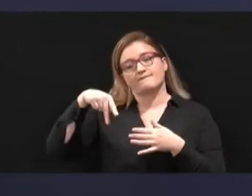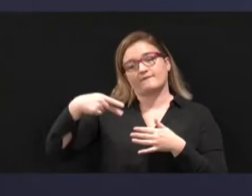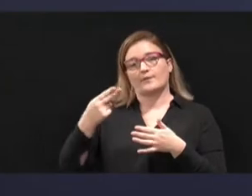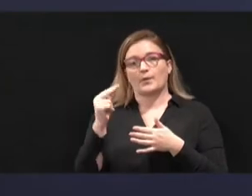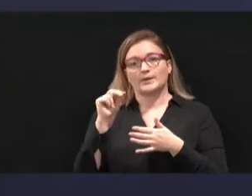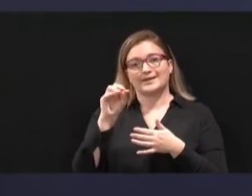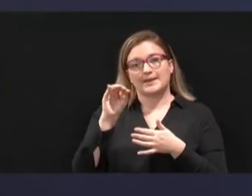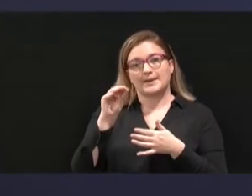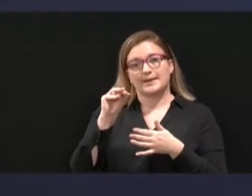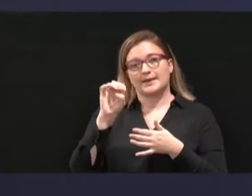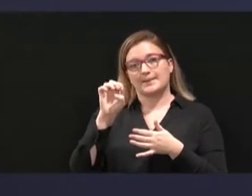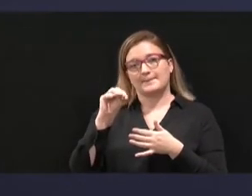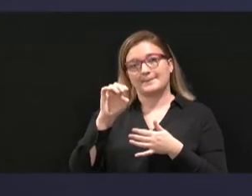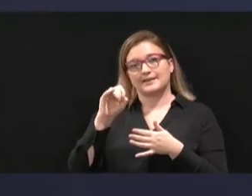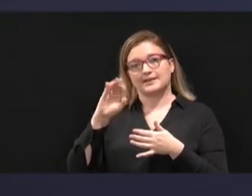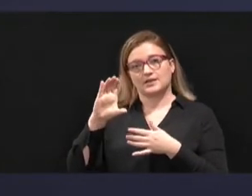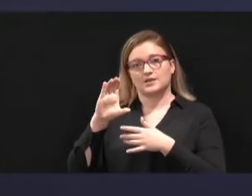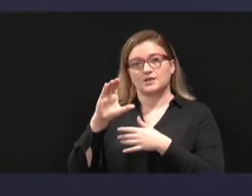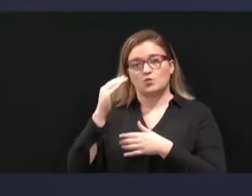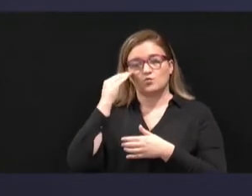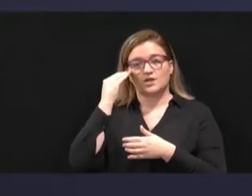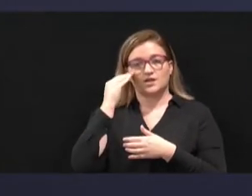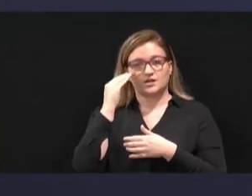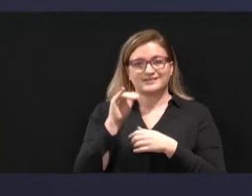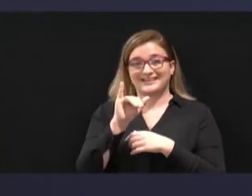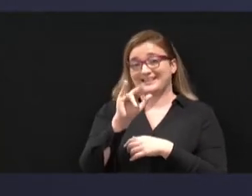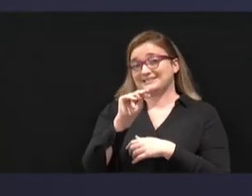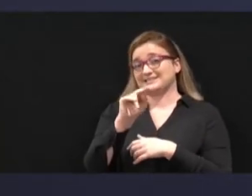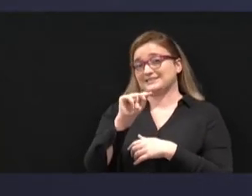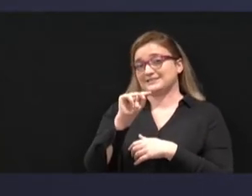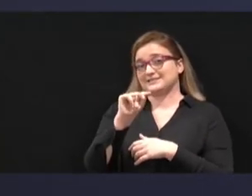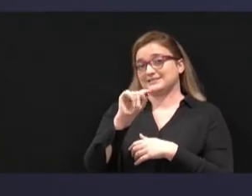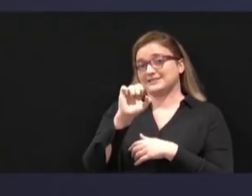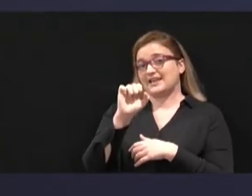is a program that a lot of people are using. They have great resources.